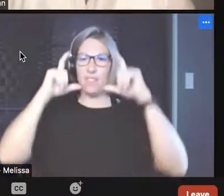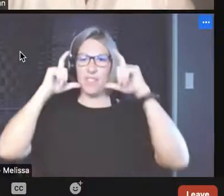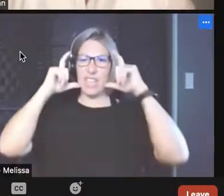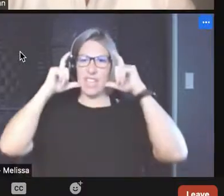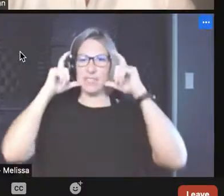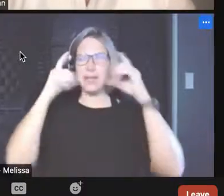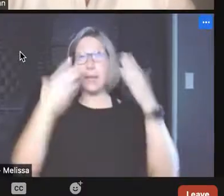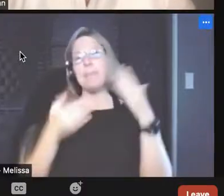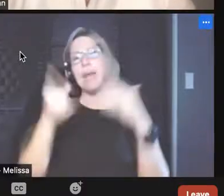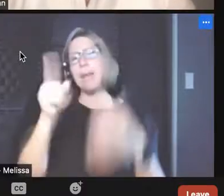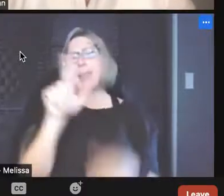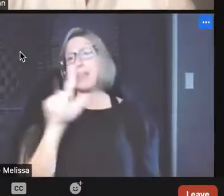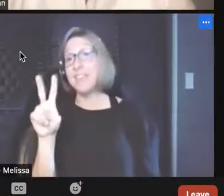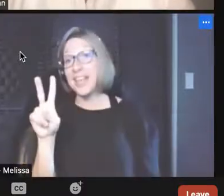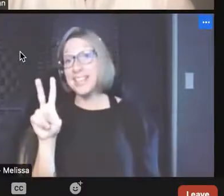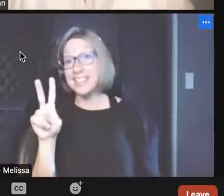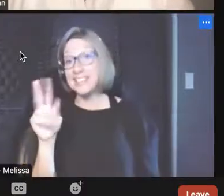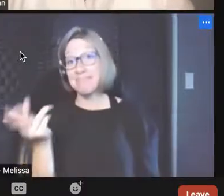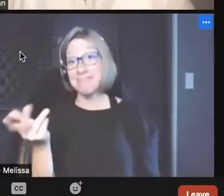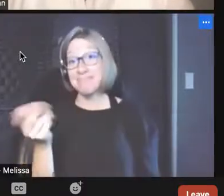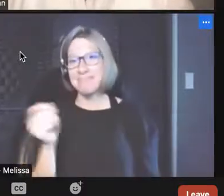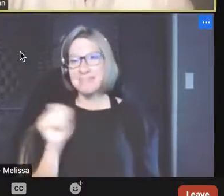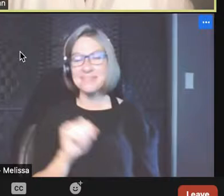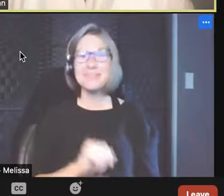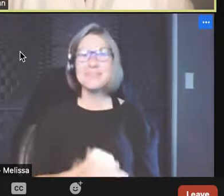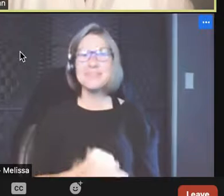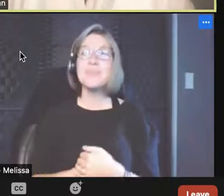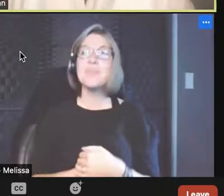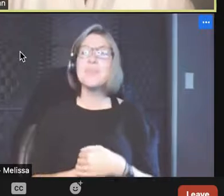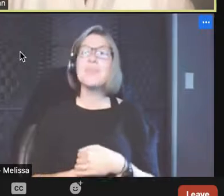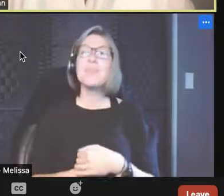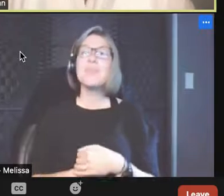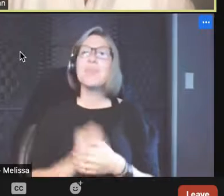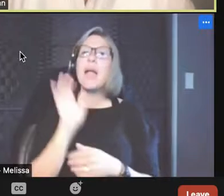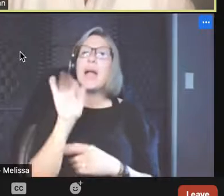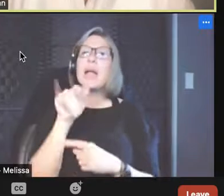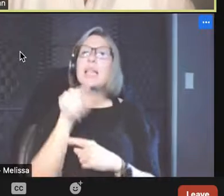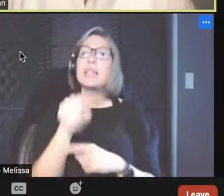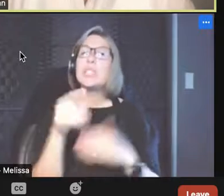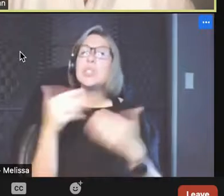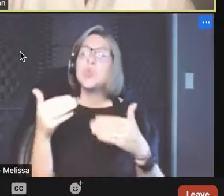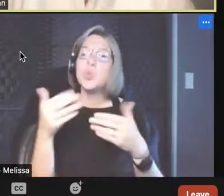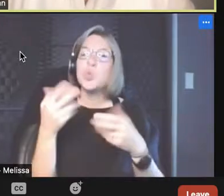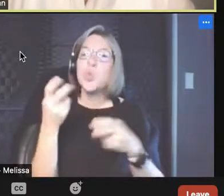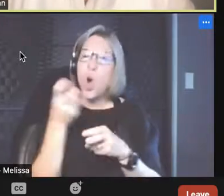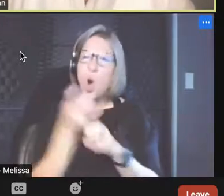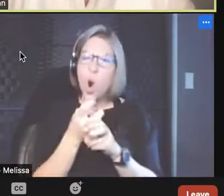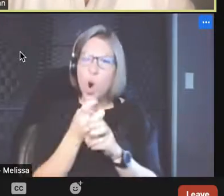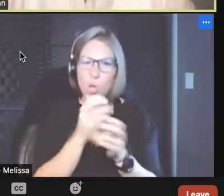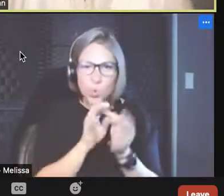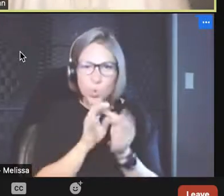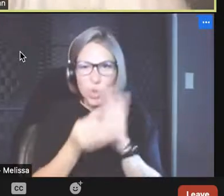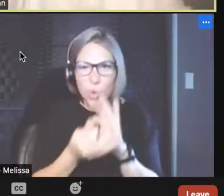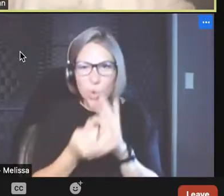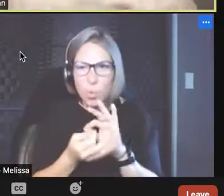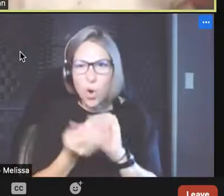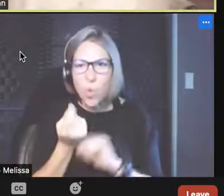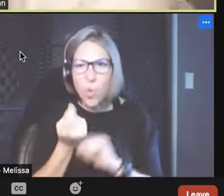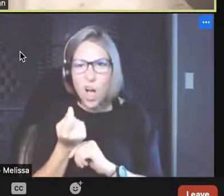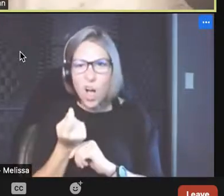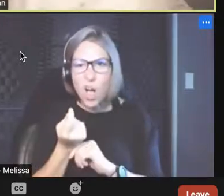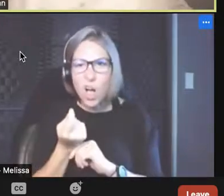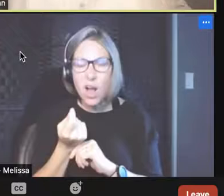in Vegas. So these are very, very difficult to interpret. Now, they